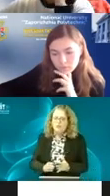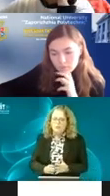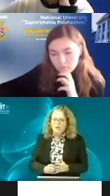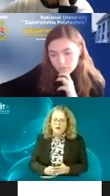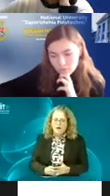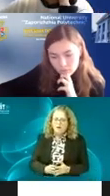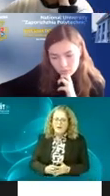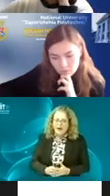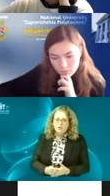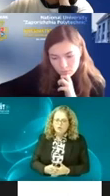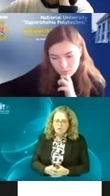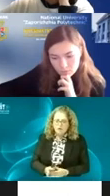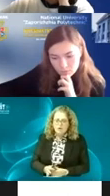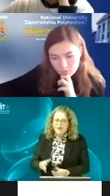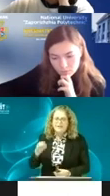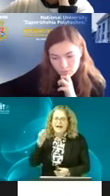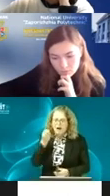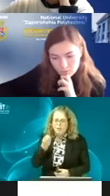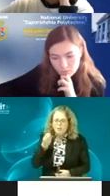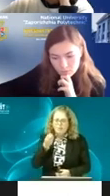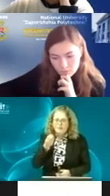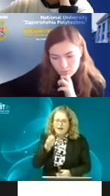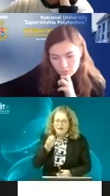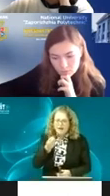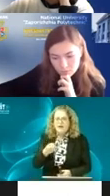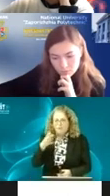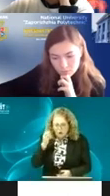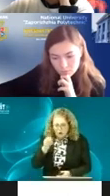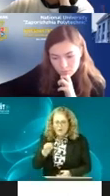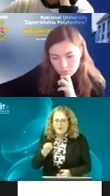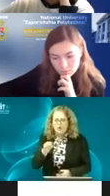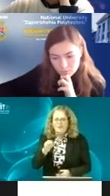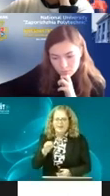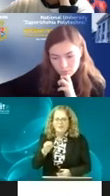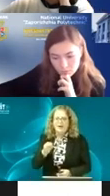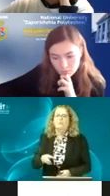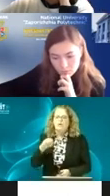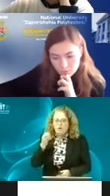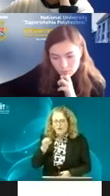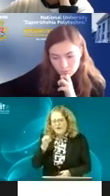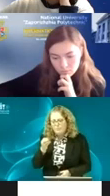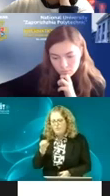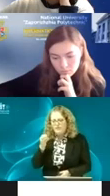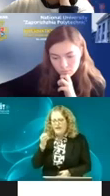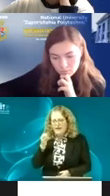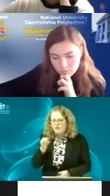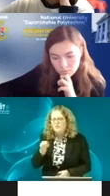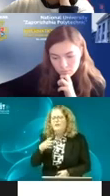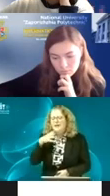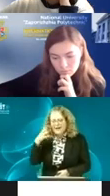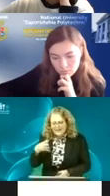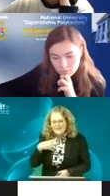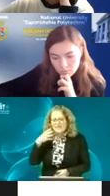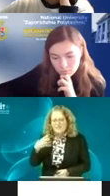so we are now looking at how it will be done. We already know it can be done. We know we can improve the engines,